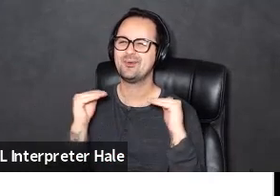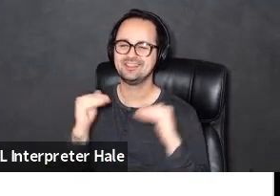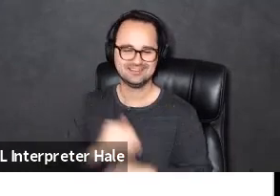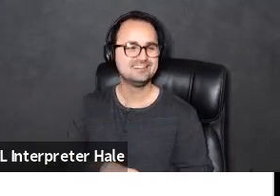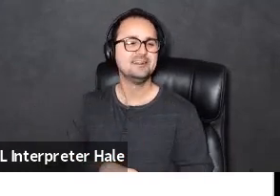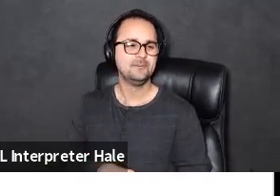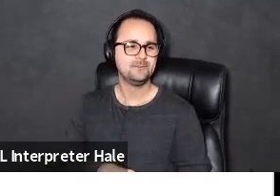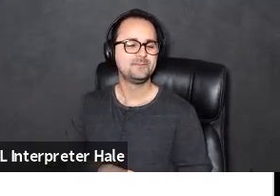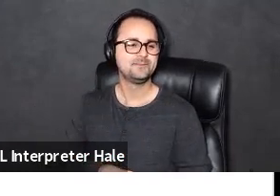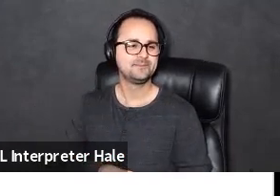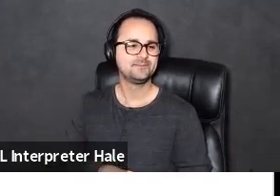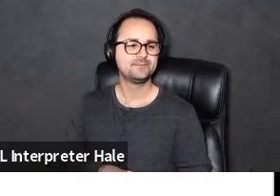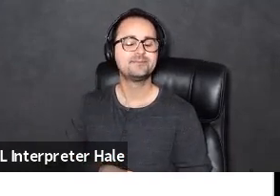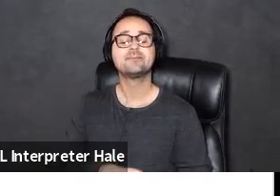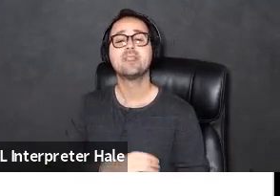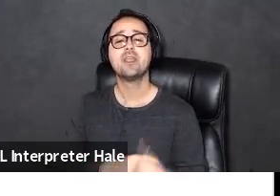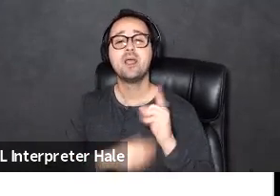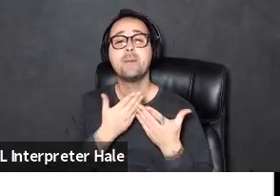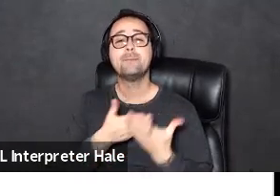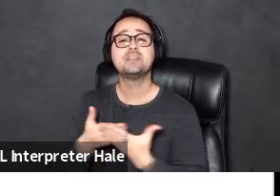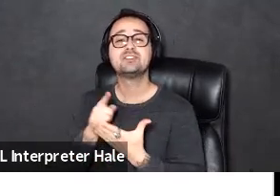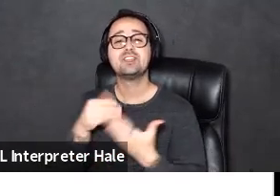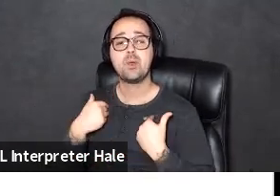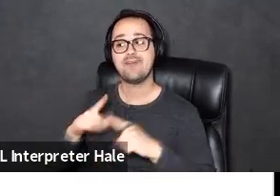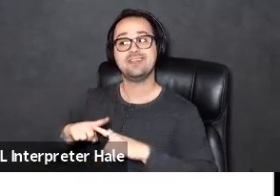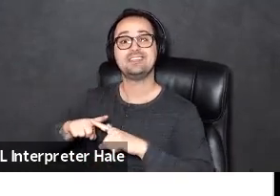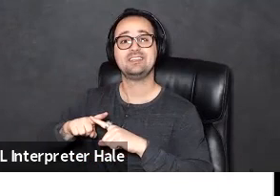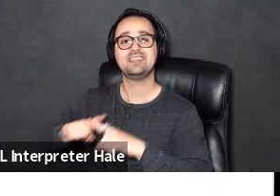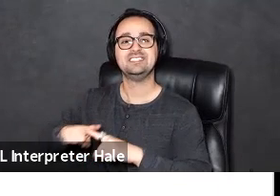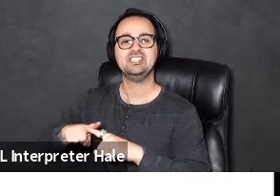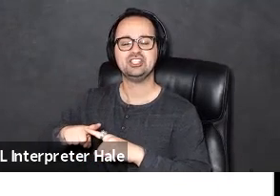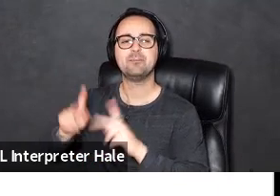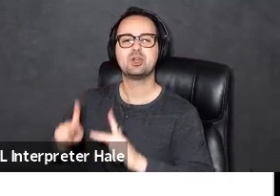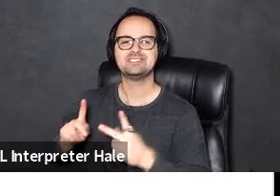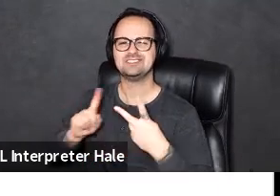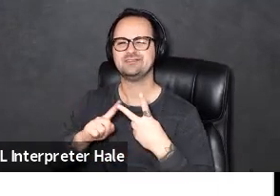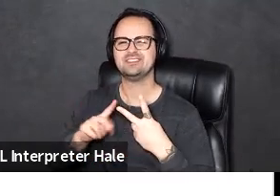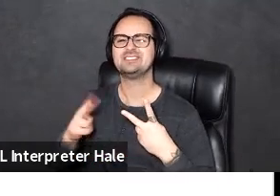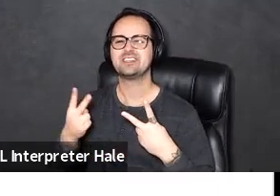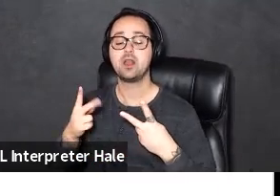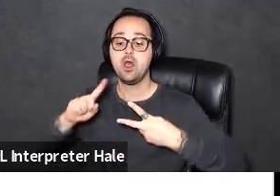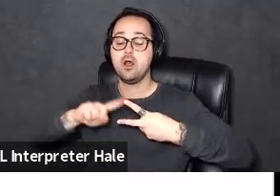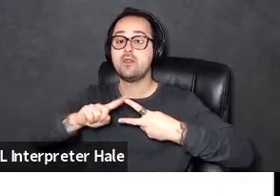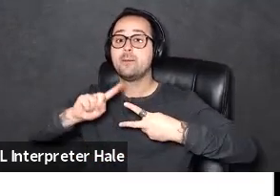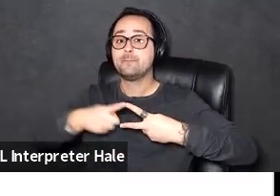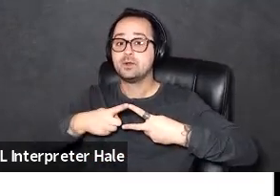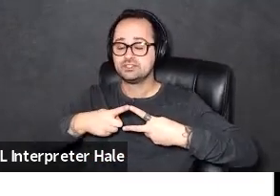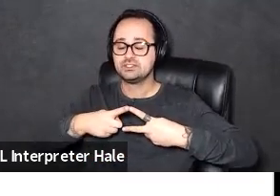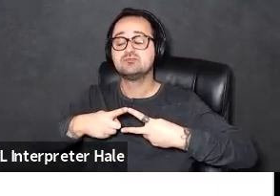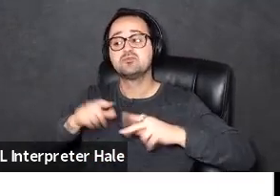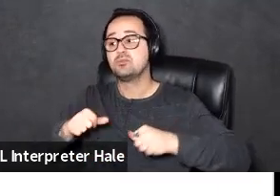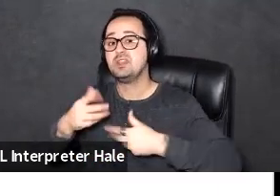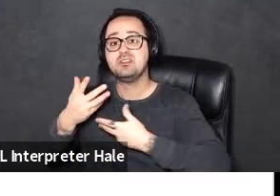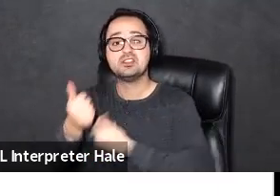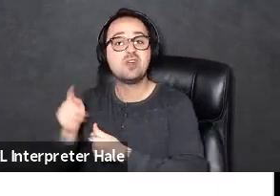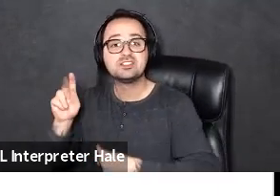the next thing is, as Tom said, is make sure that you have a contingent beneficiary. The primary beneficiary may be the trust,